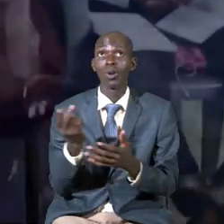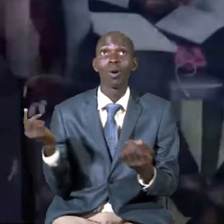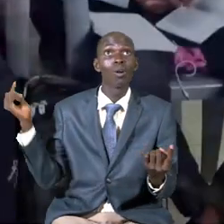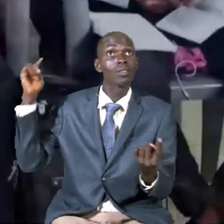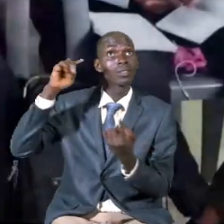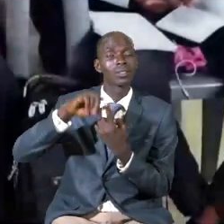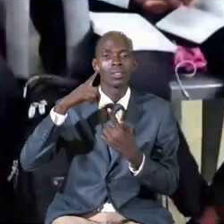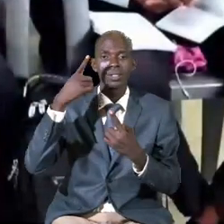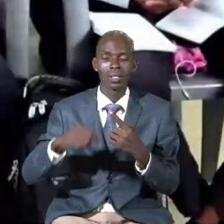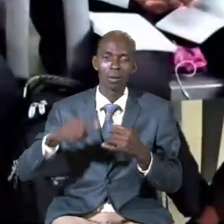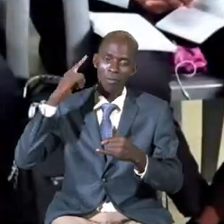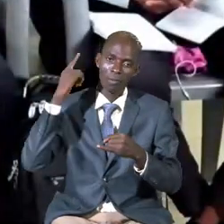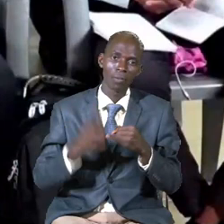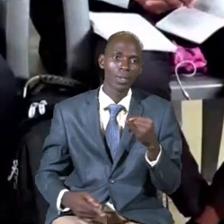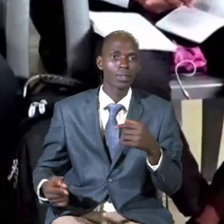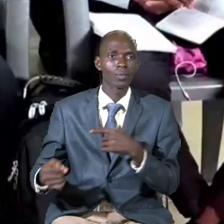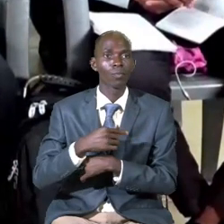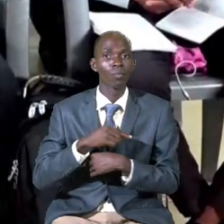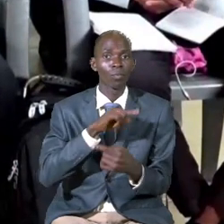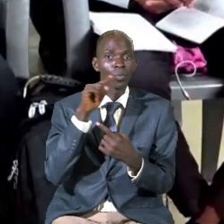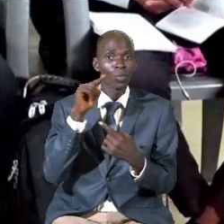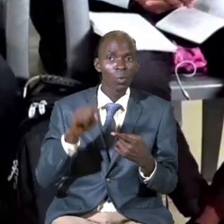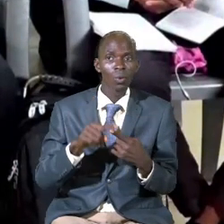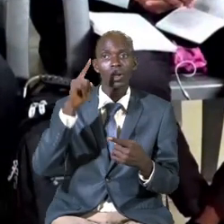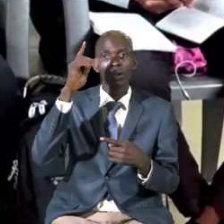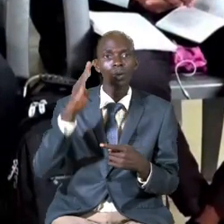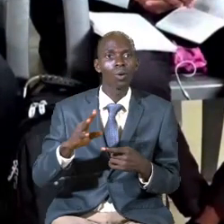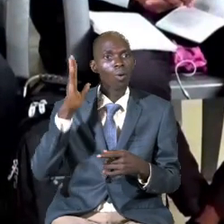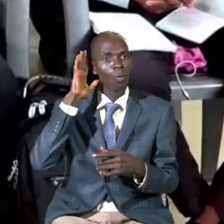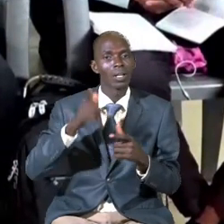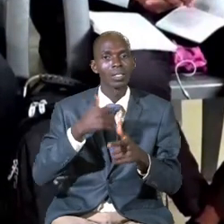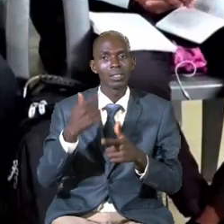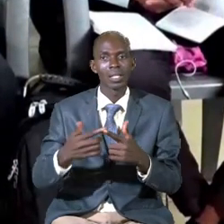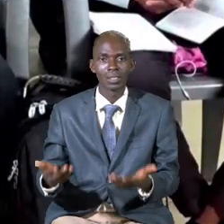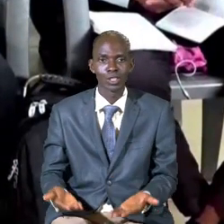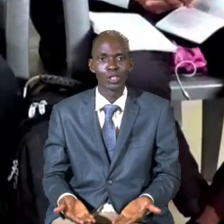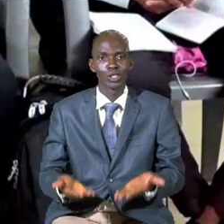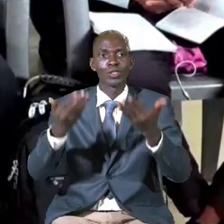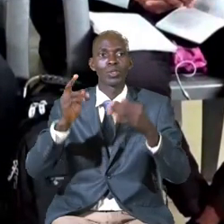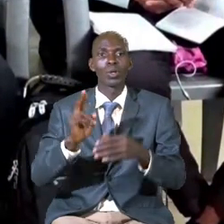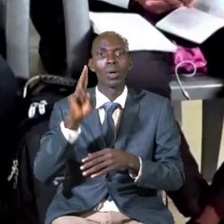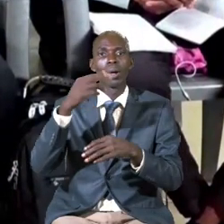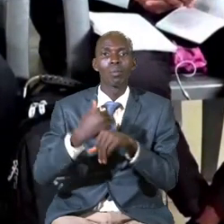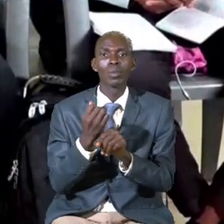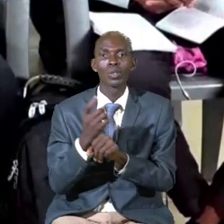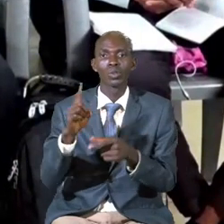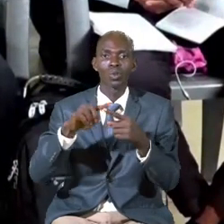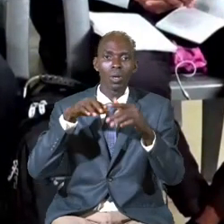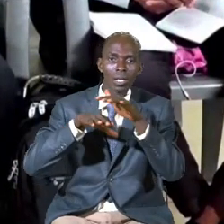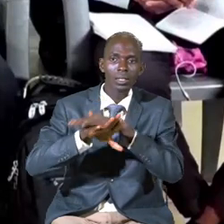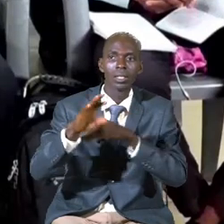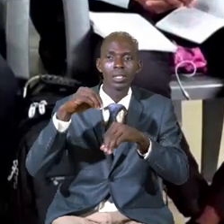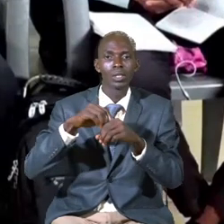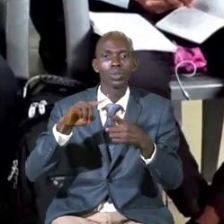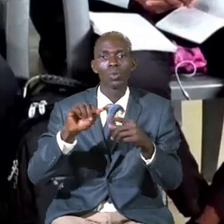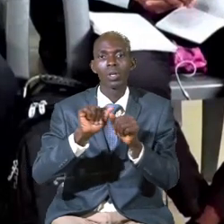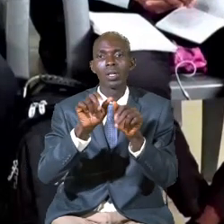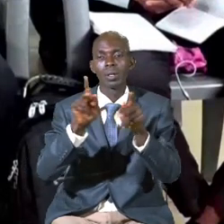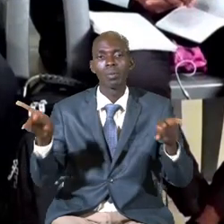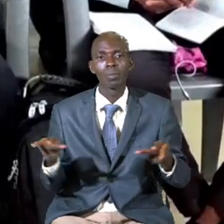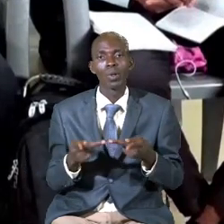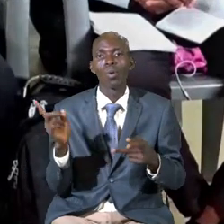day when god will then lift you up and make you to enter into a place where there's no